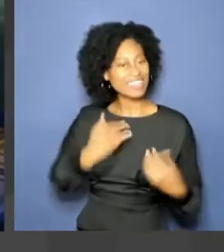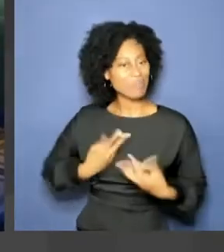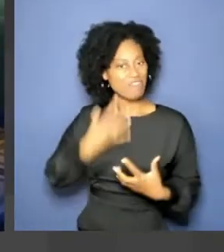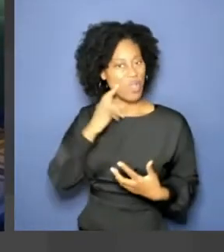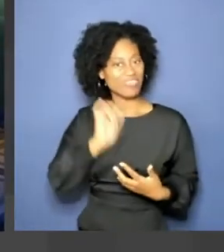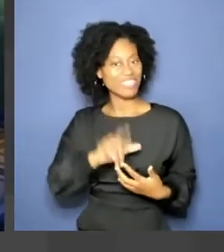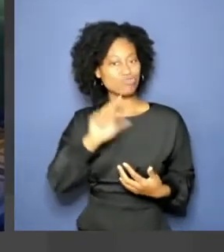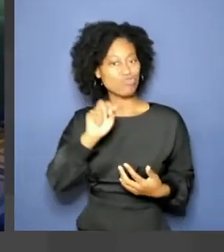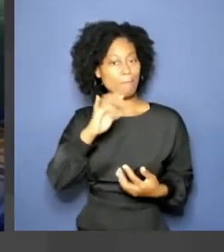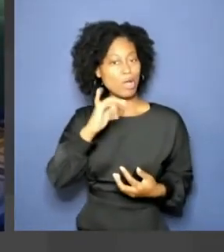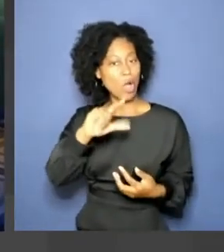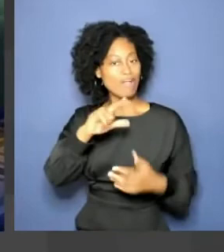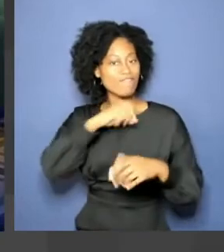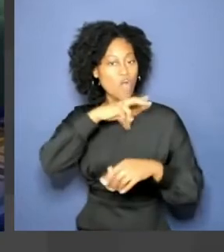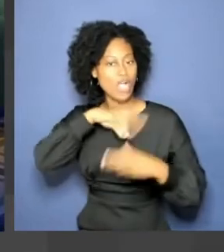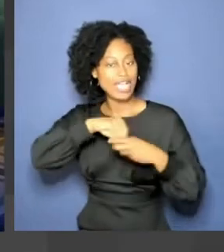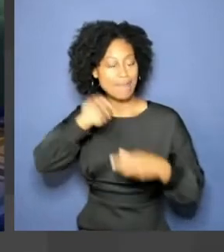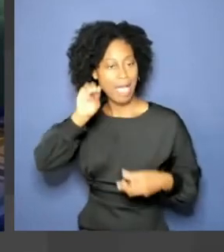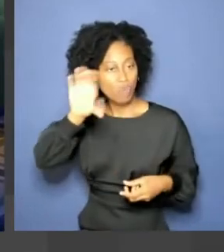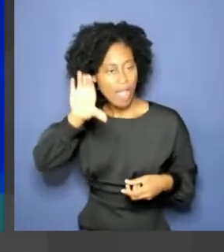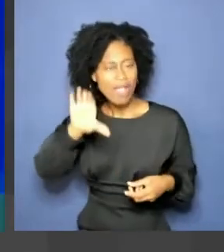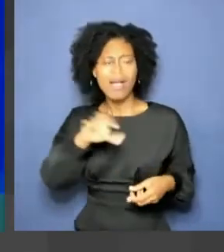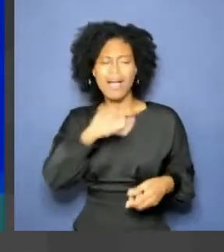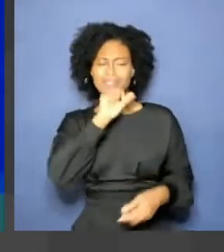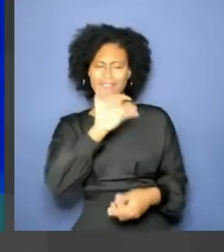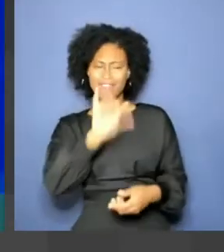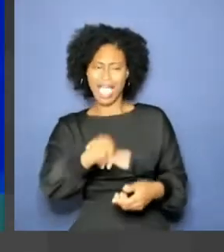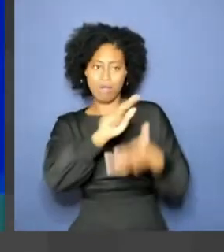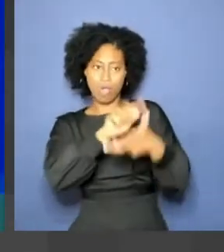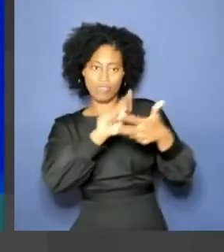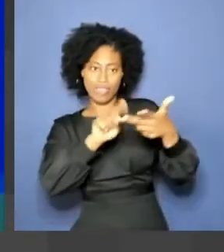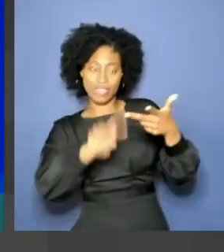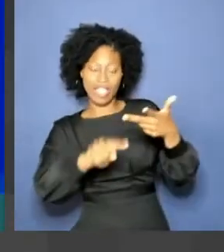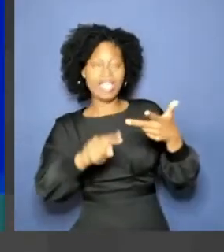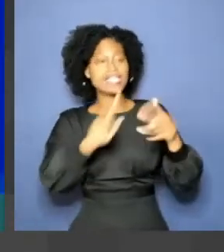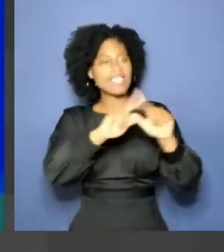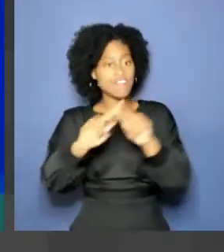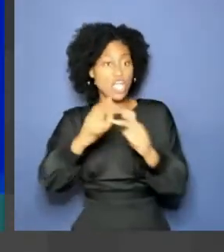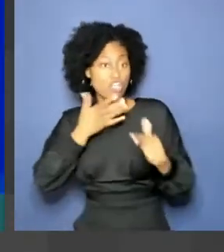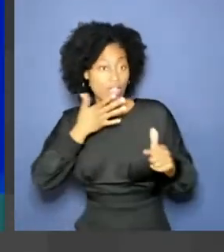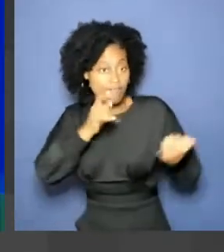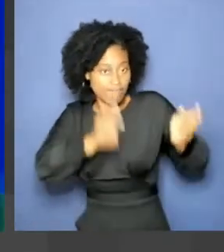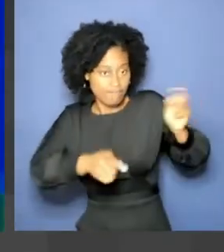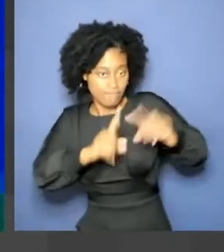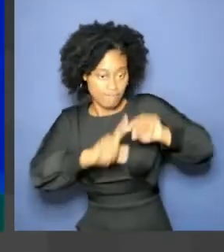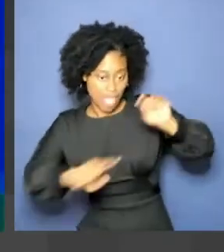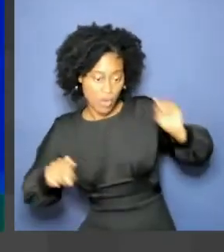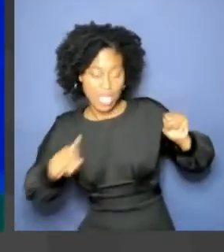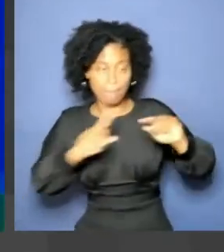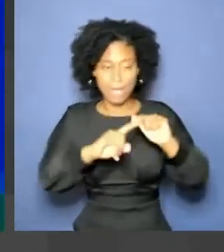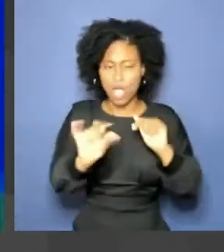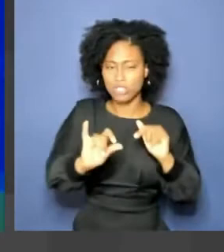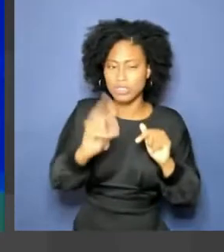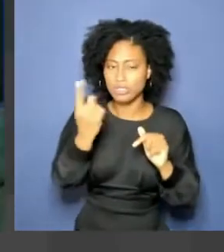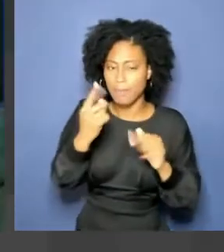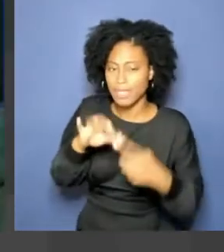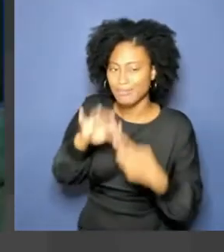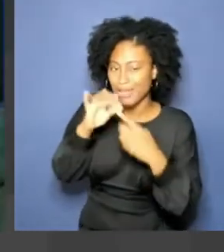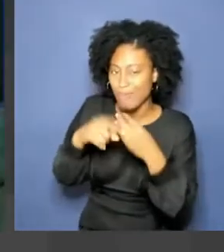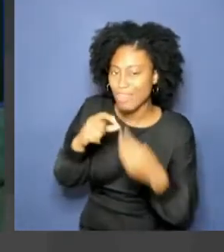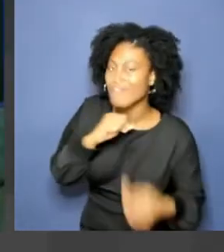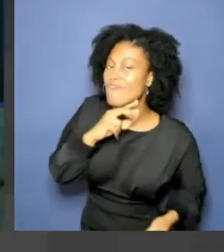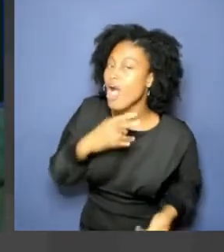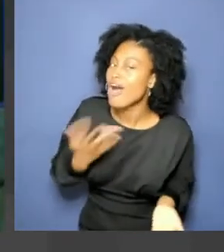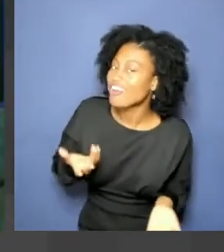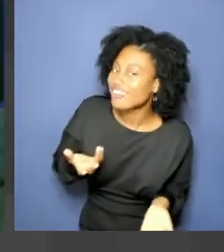of them. And you have these different color variations, but you also have something else special about the frogs. Yes, so each